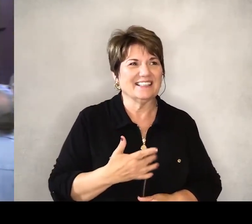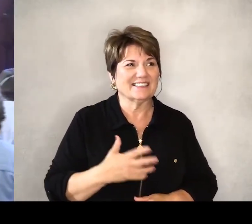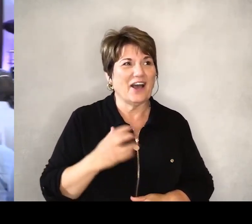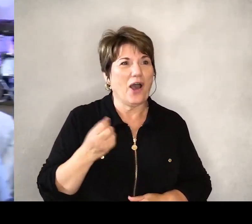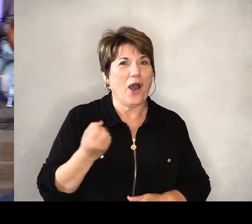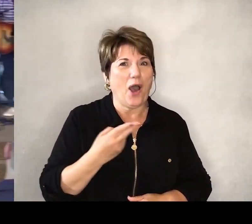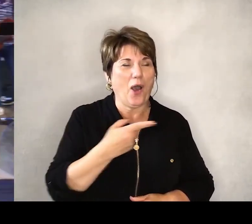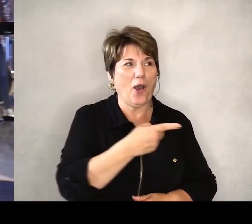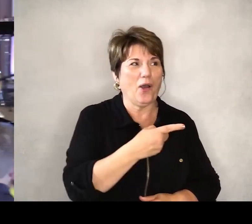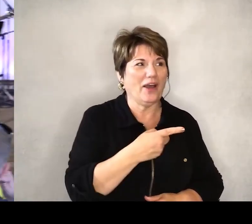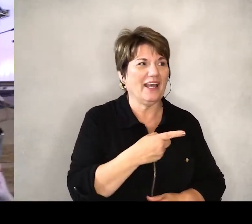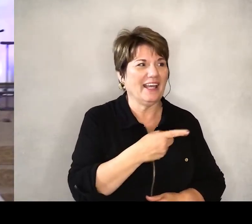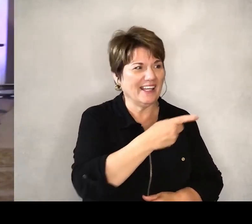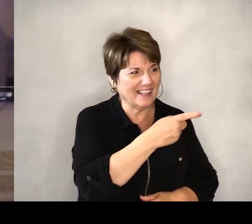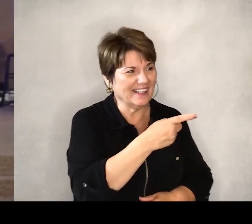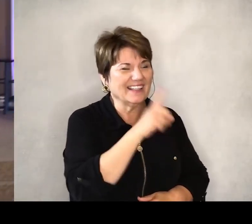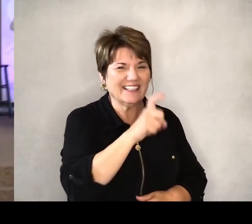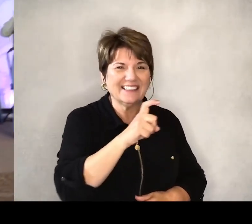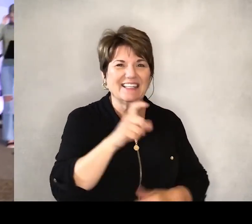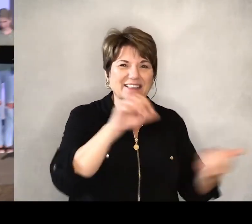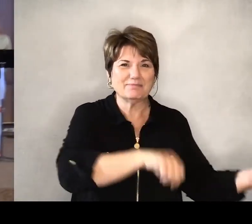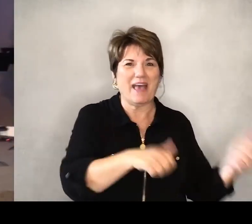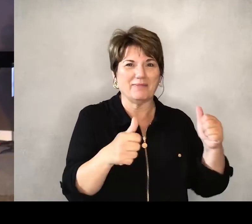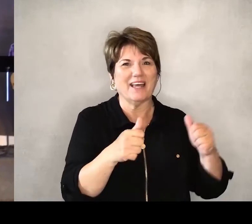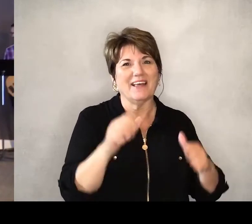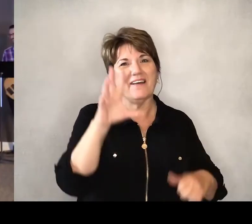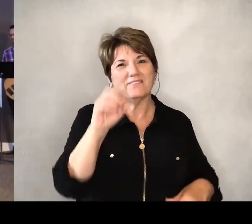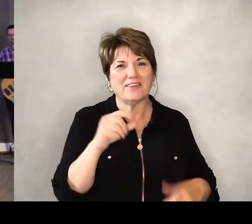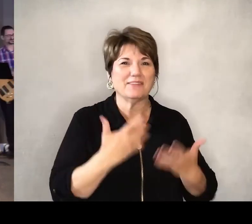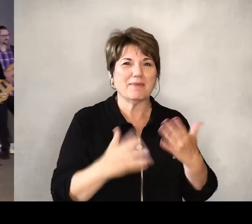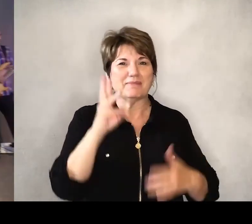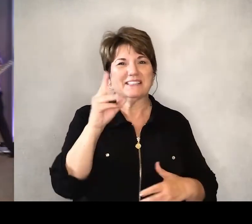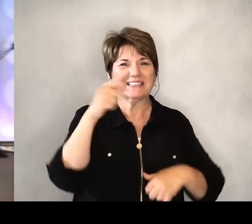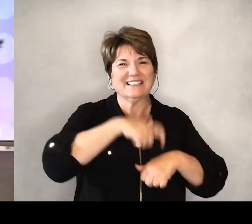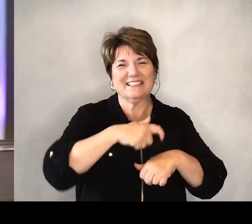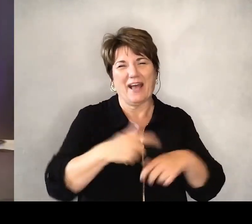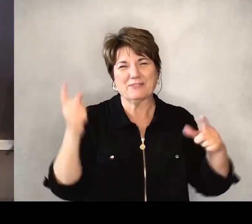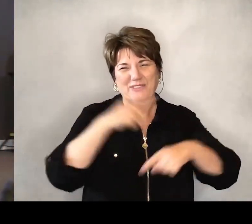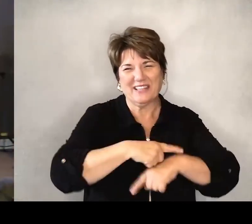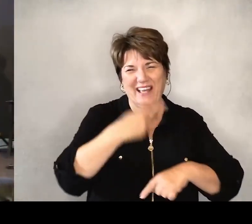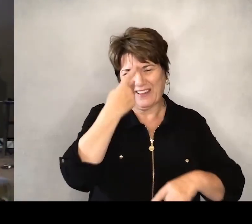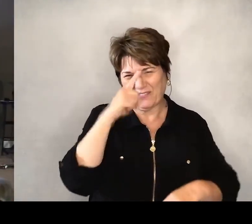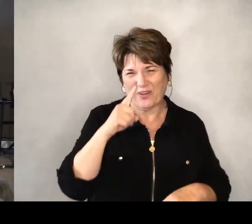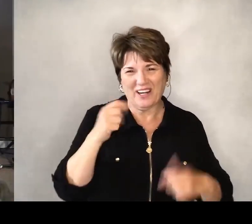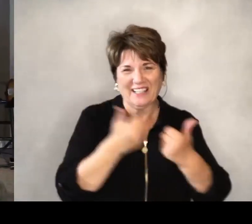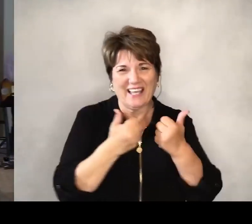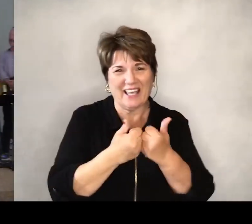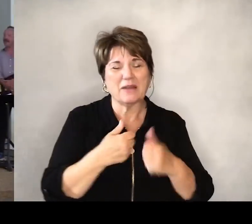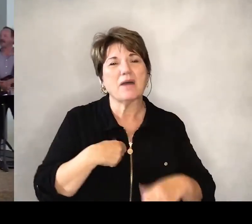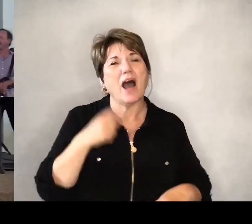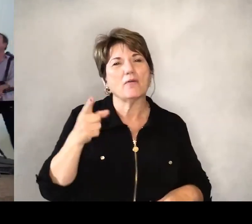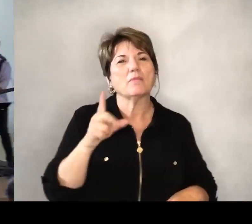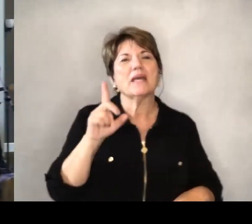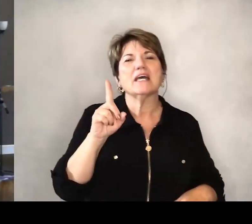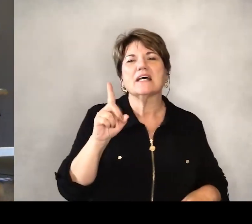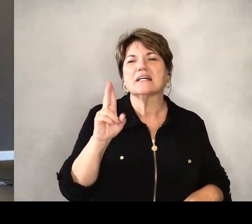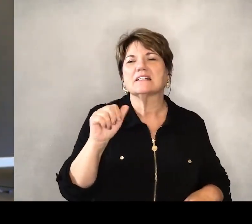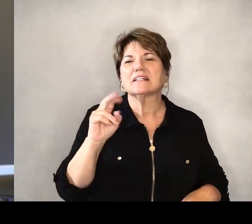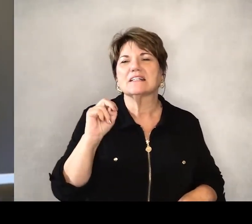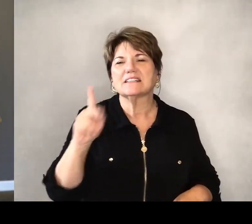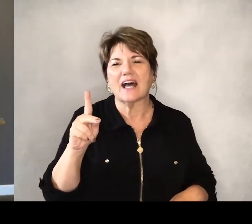he looks a little unclean to us. He probably needs to get baptized 50 or 60 times or something. So, yeah, I'm going to be in the dunk tank in a little bit unless